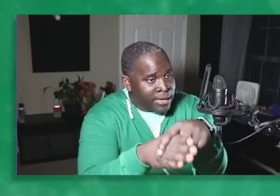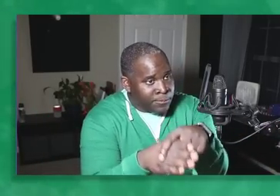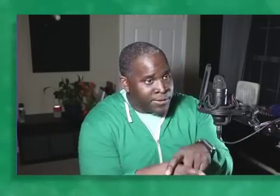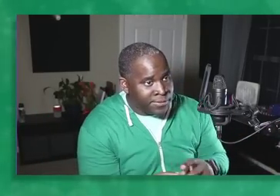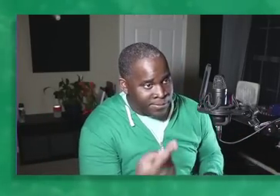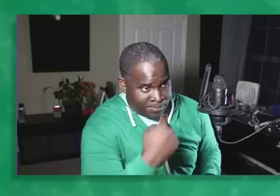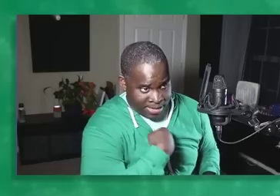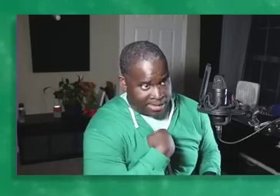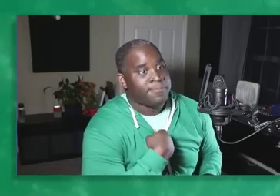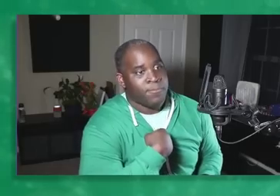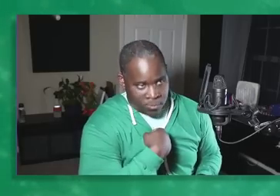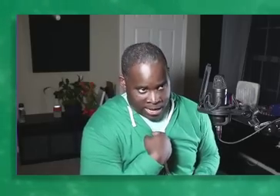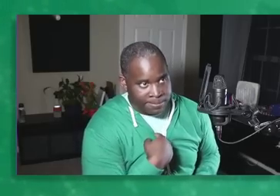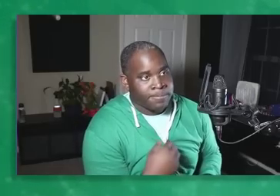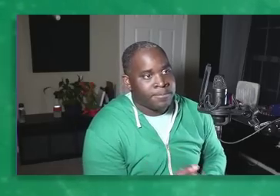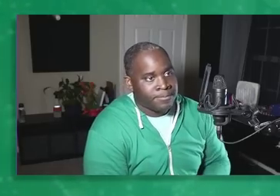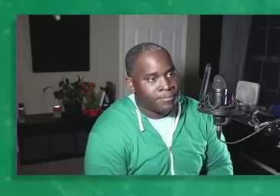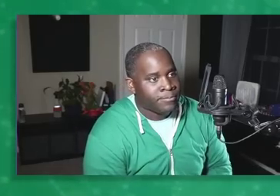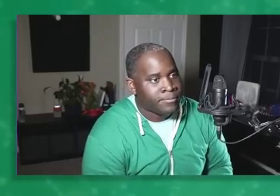ride with me.